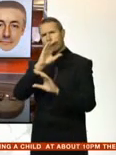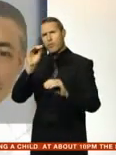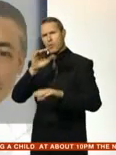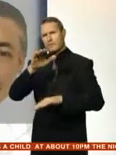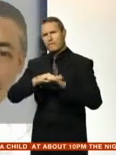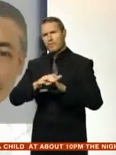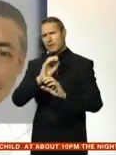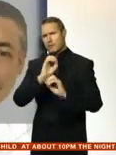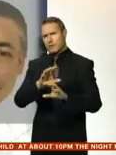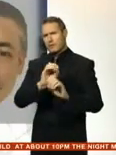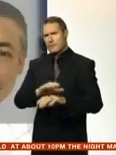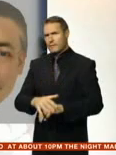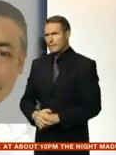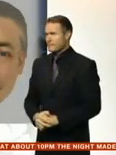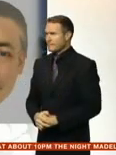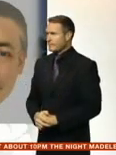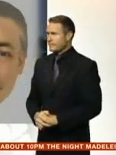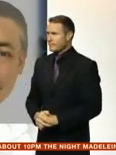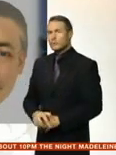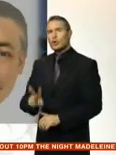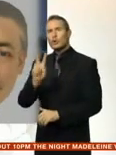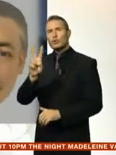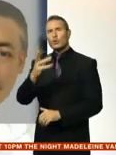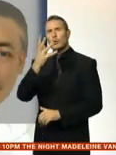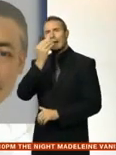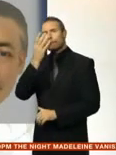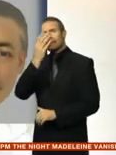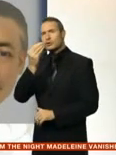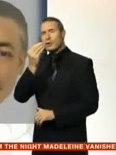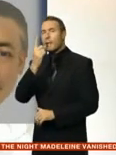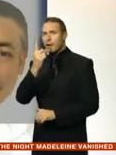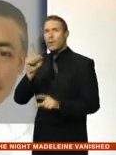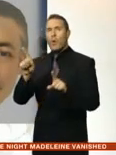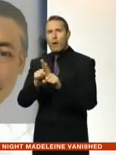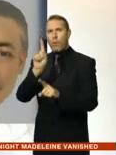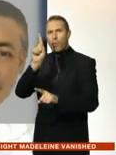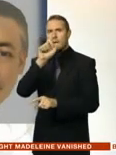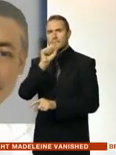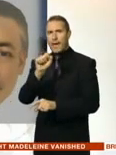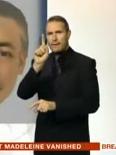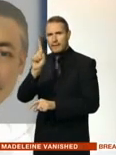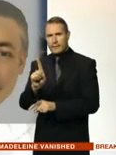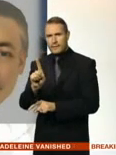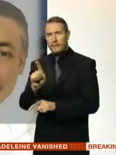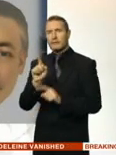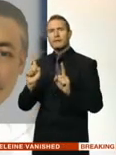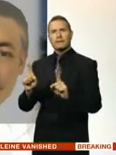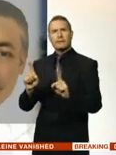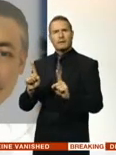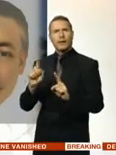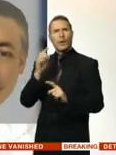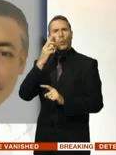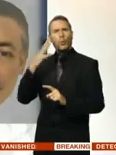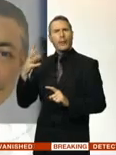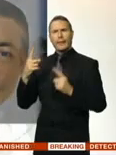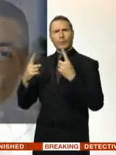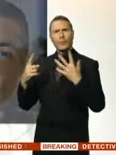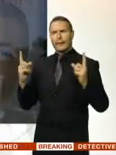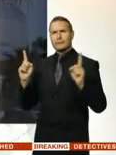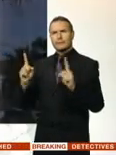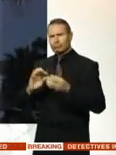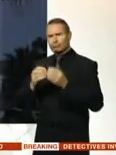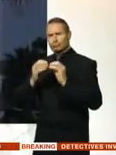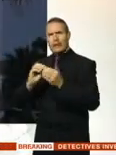reports. Two images of one man police are trying to trace, generated by computers using descriptions